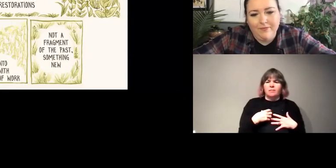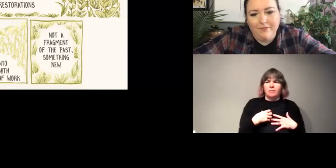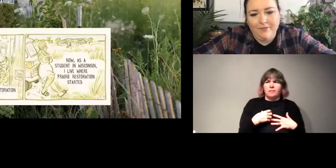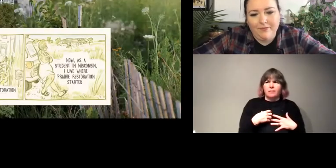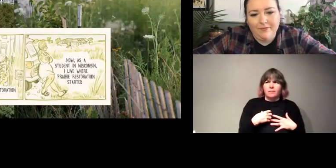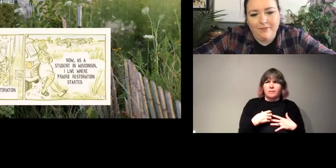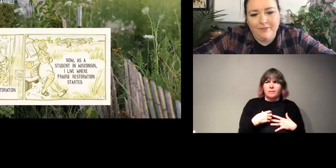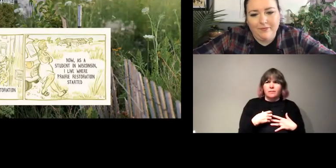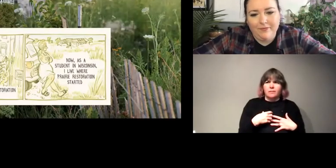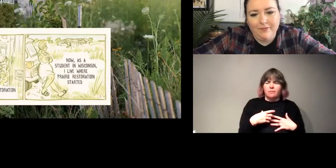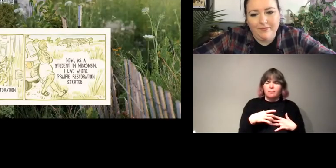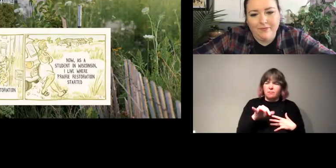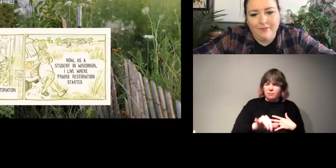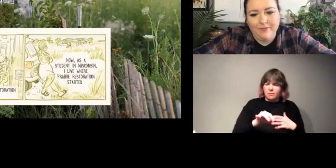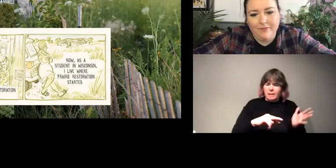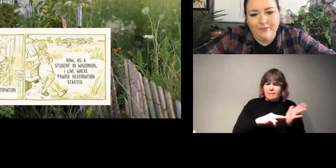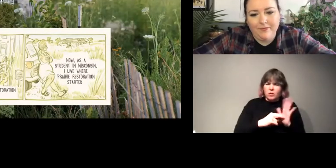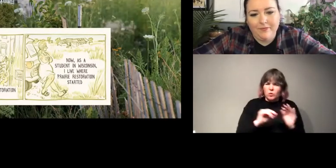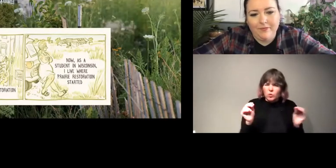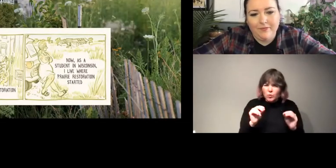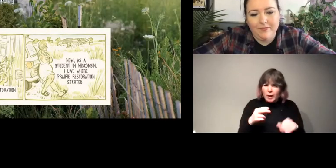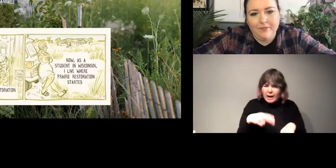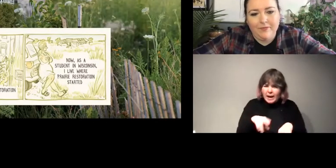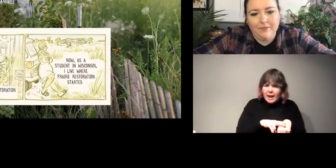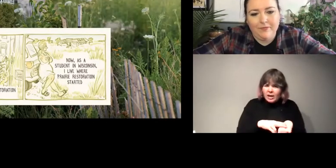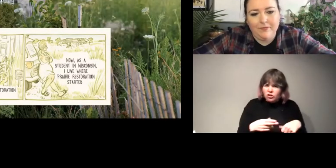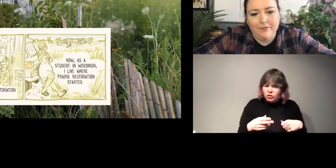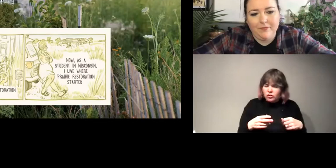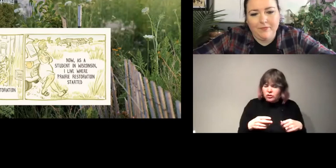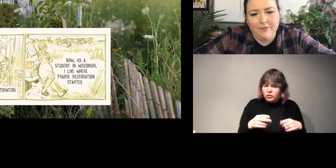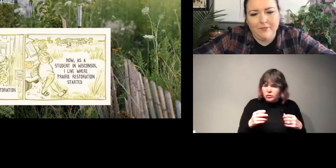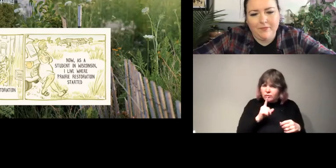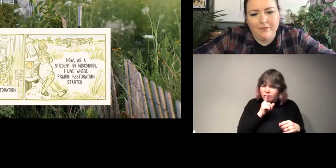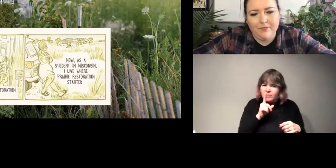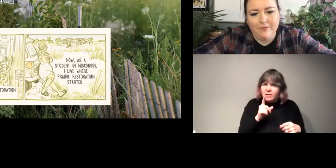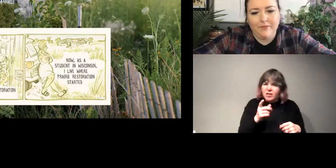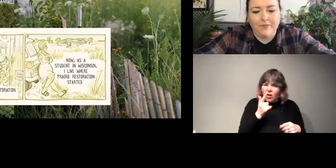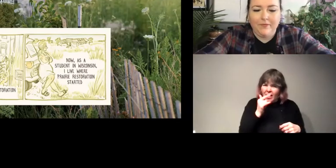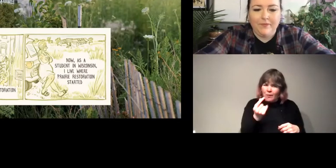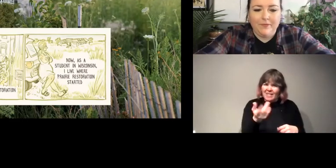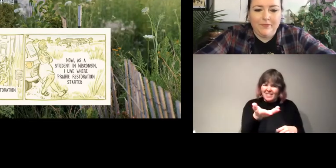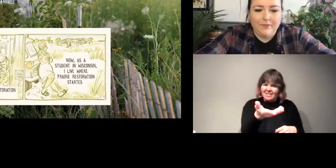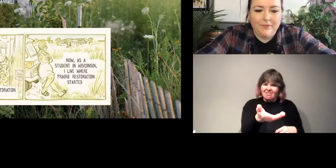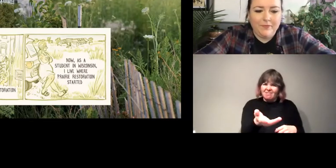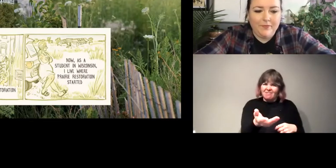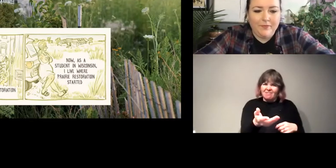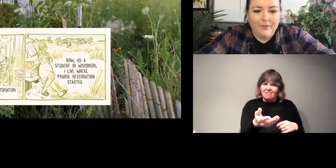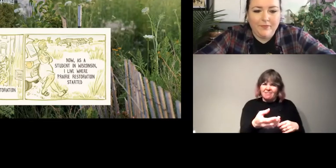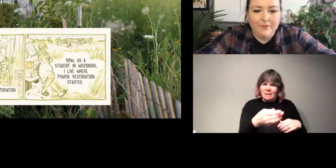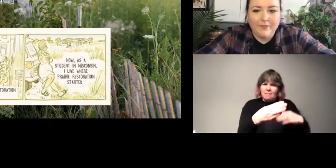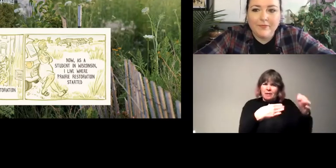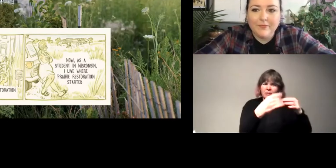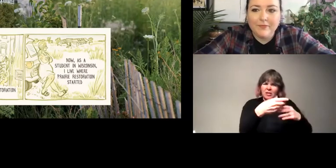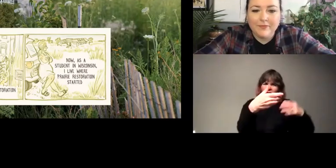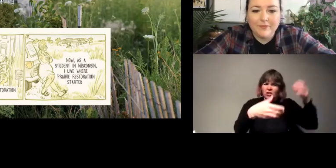this mean that there's no real nature? Like, this is what prairie restorations often look like. And so I had this internal crisis of